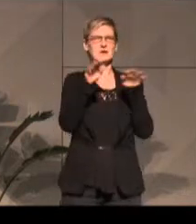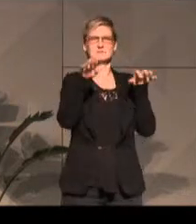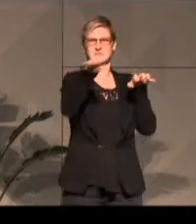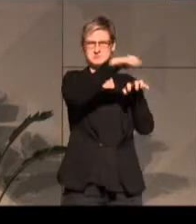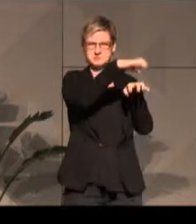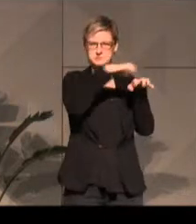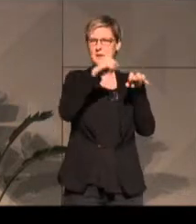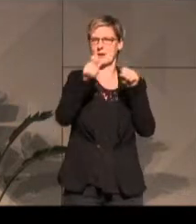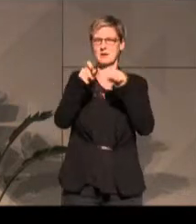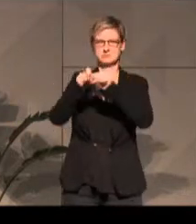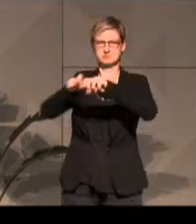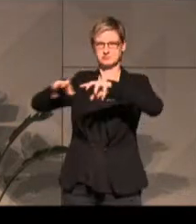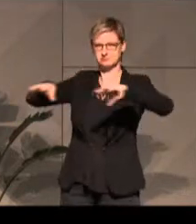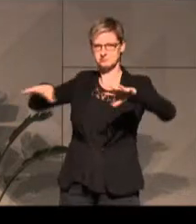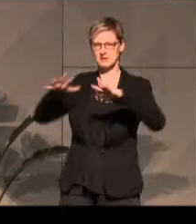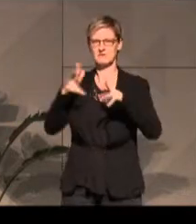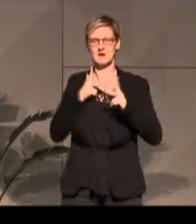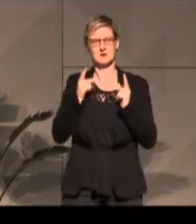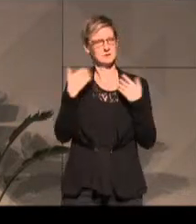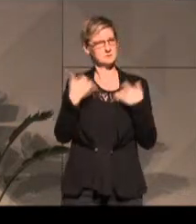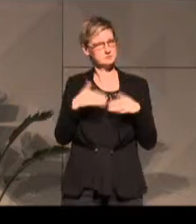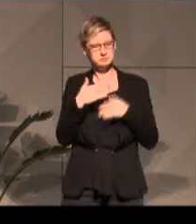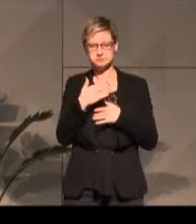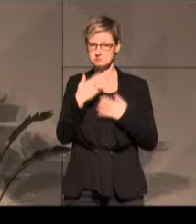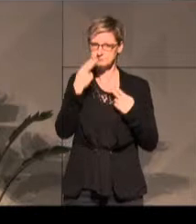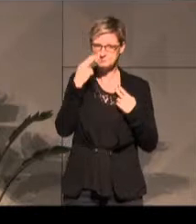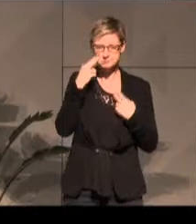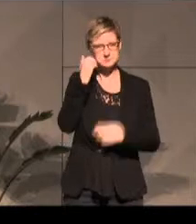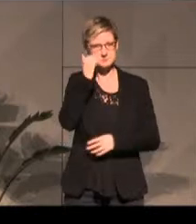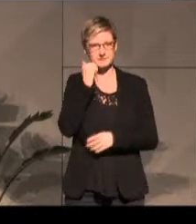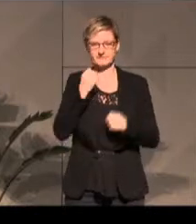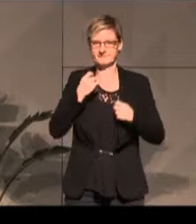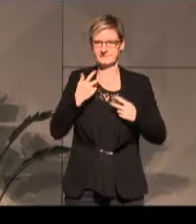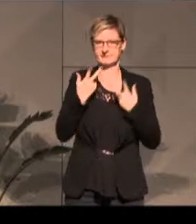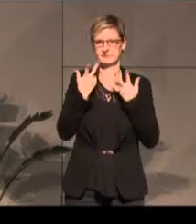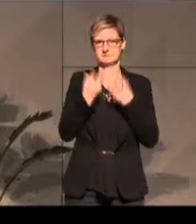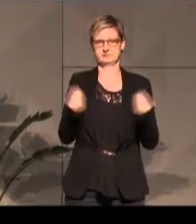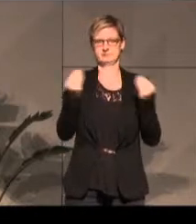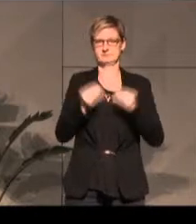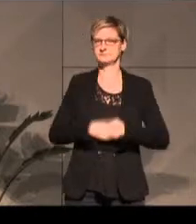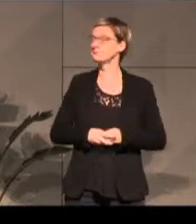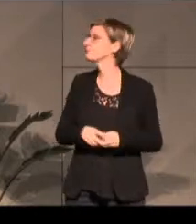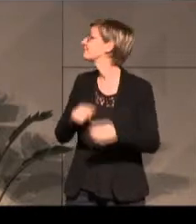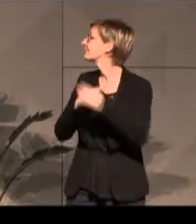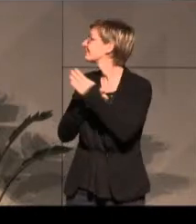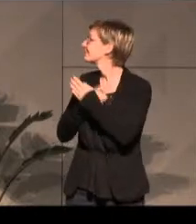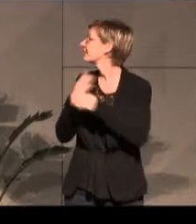was really impressive to see how the ice disappears in summer.